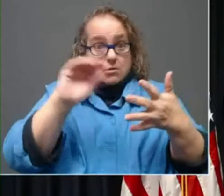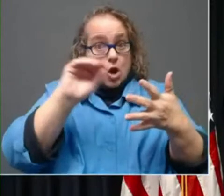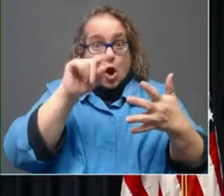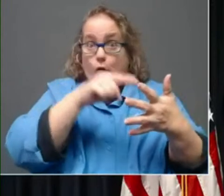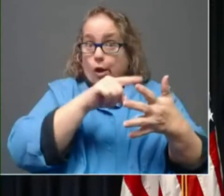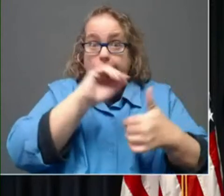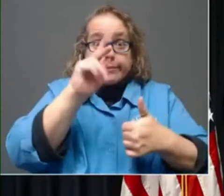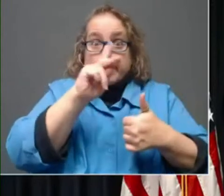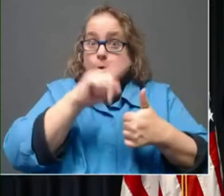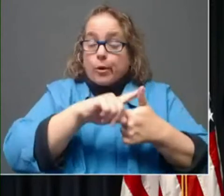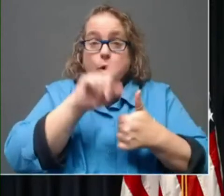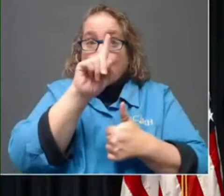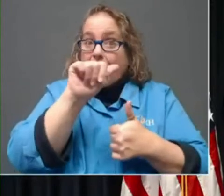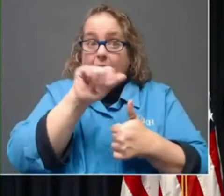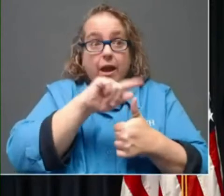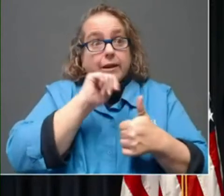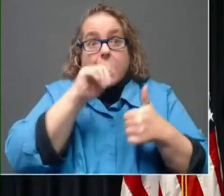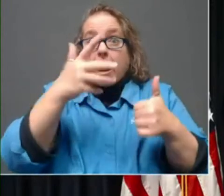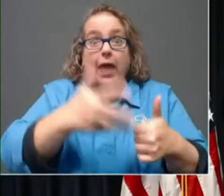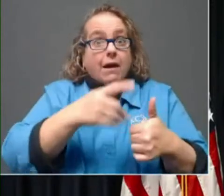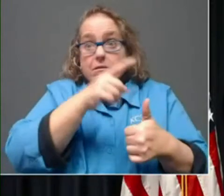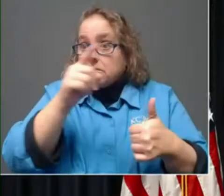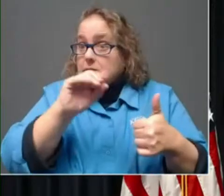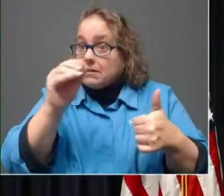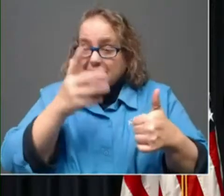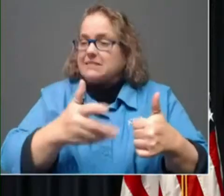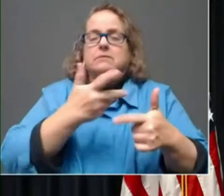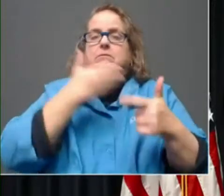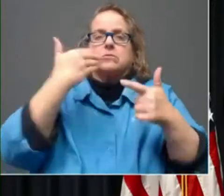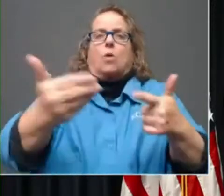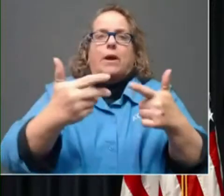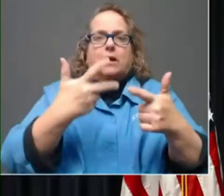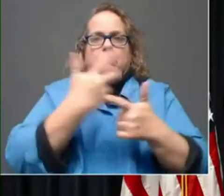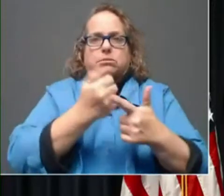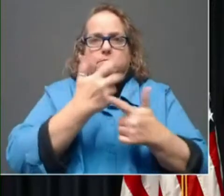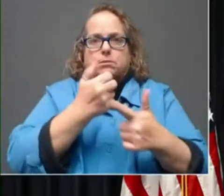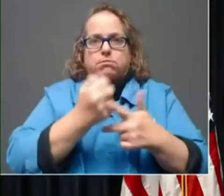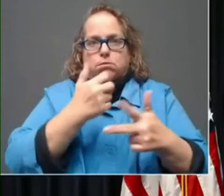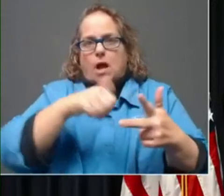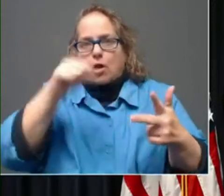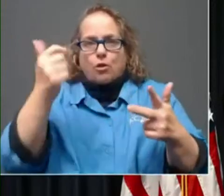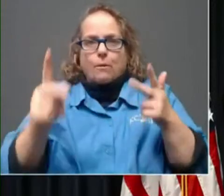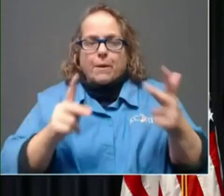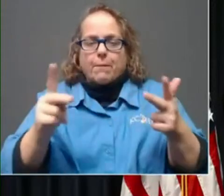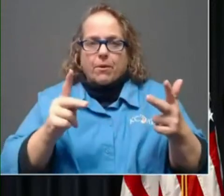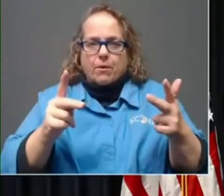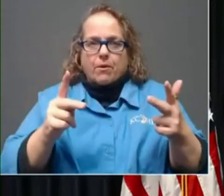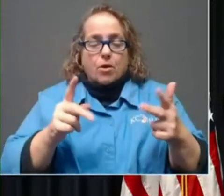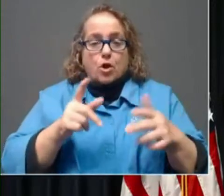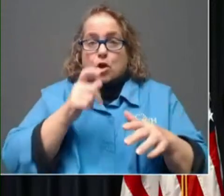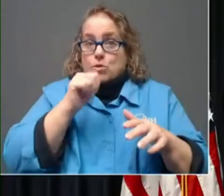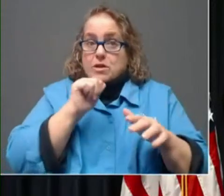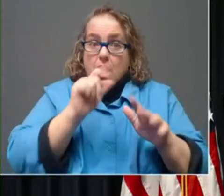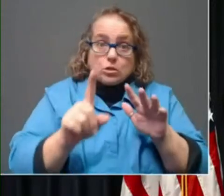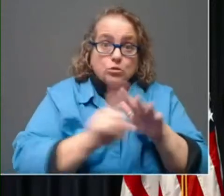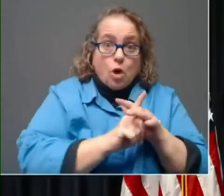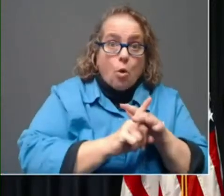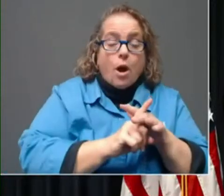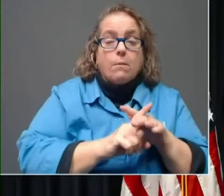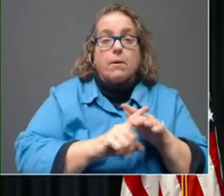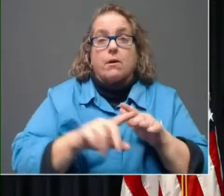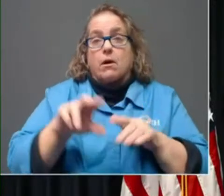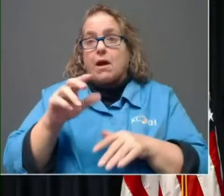they have pulled out of the refrigerator, depending on who doesn't show up at different times, depending on whether or